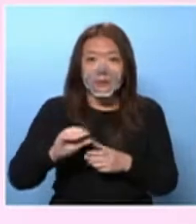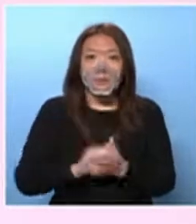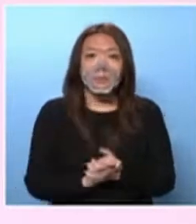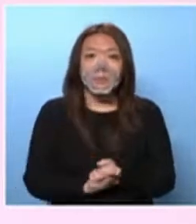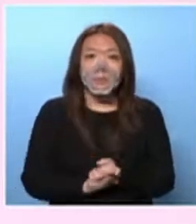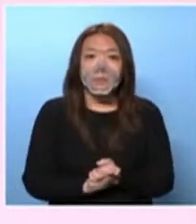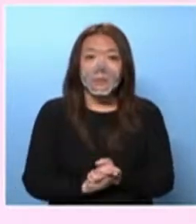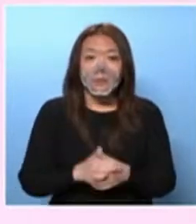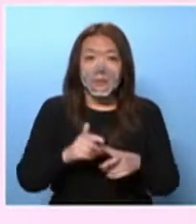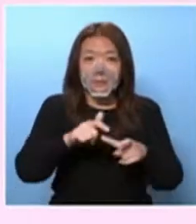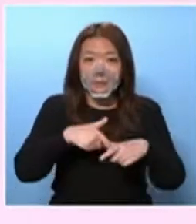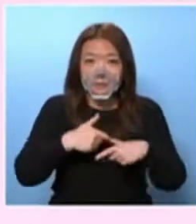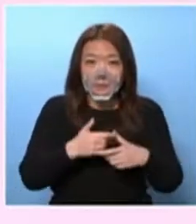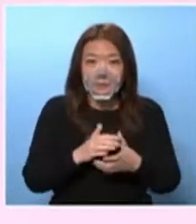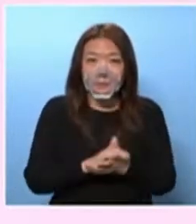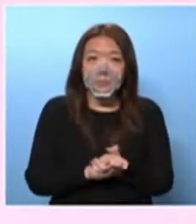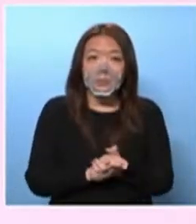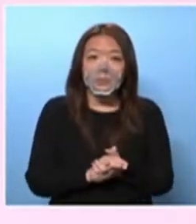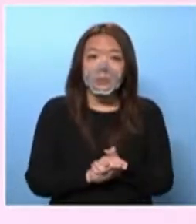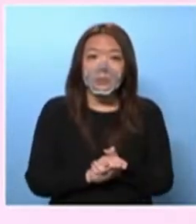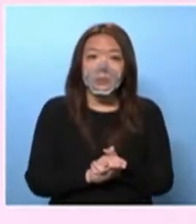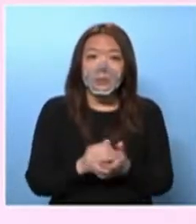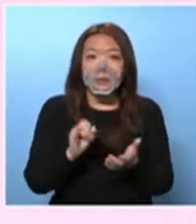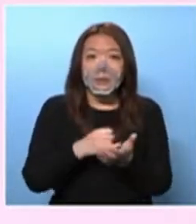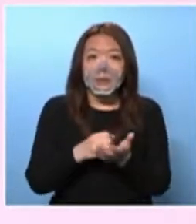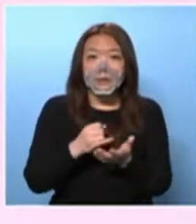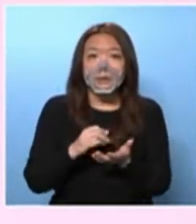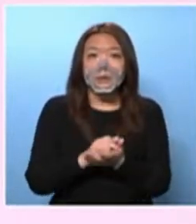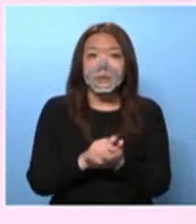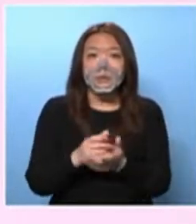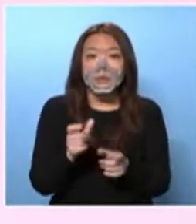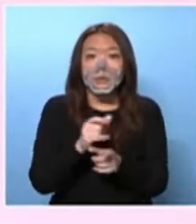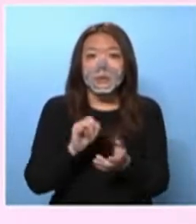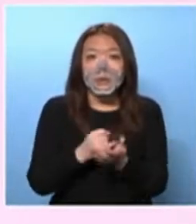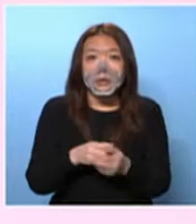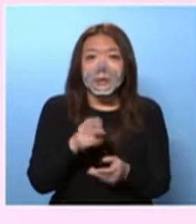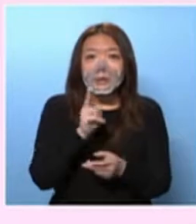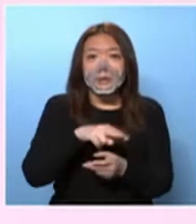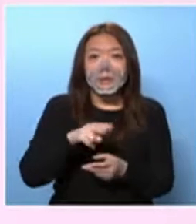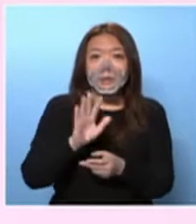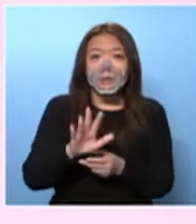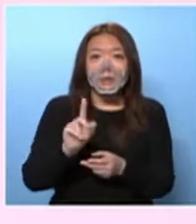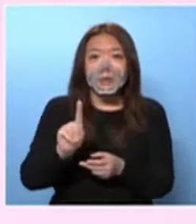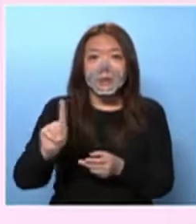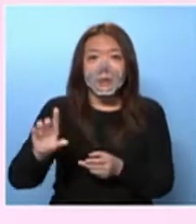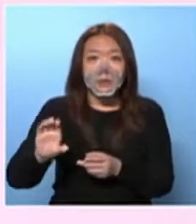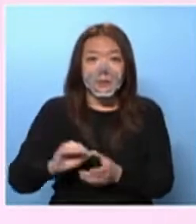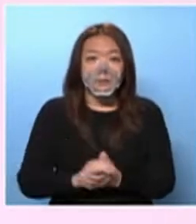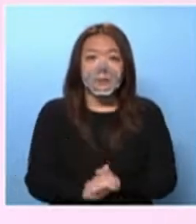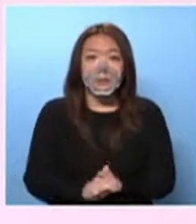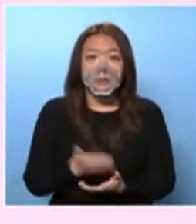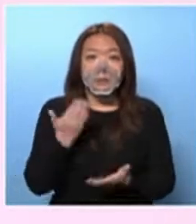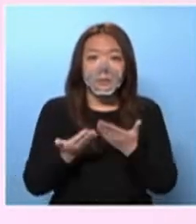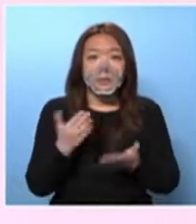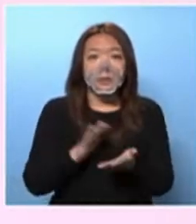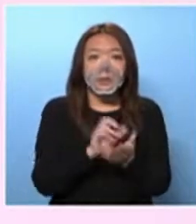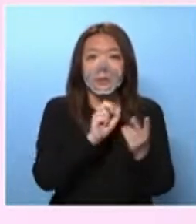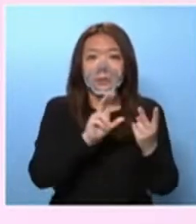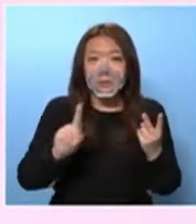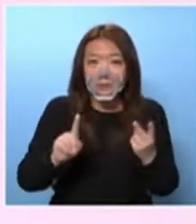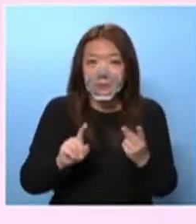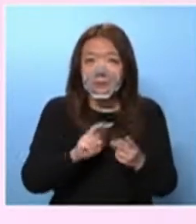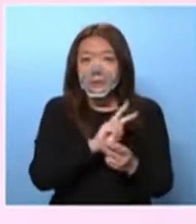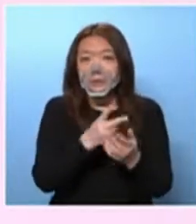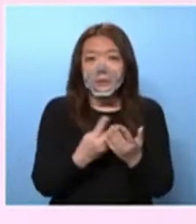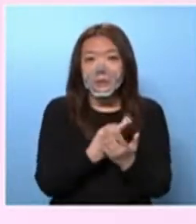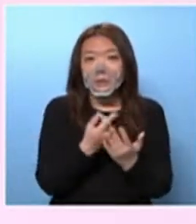2022-23 is estimated to be $715.9 billion. Earnings and profits tax is estimated to be $251.1 billion,